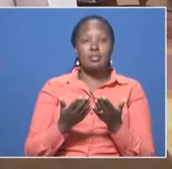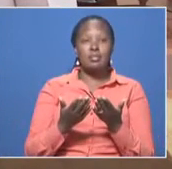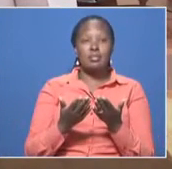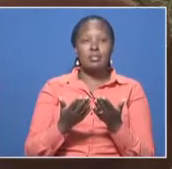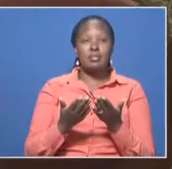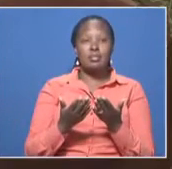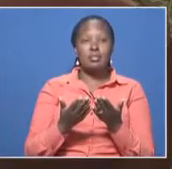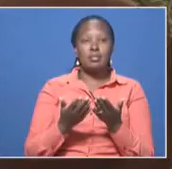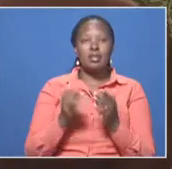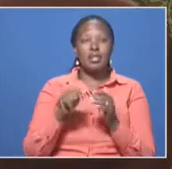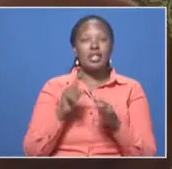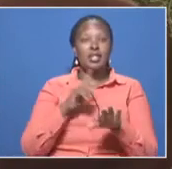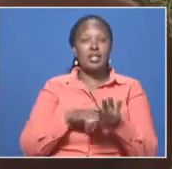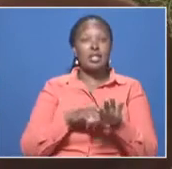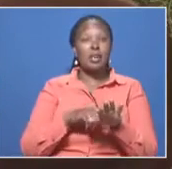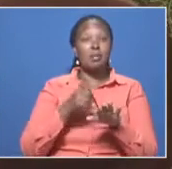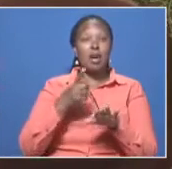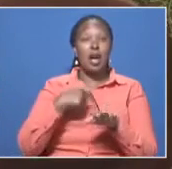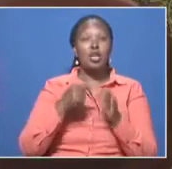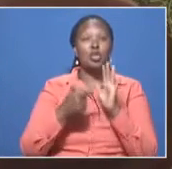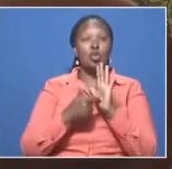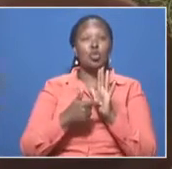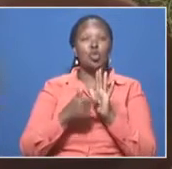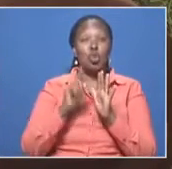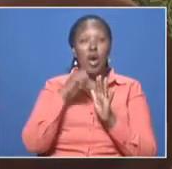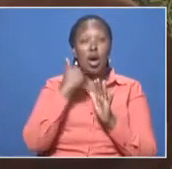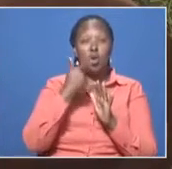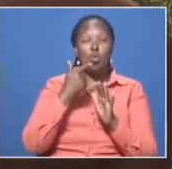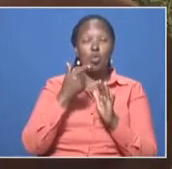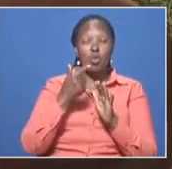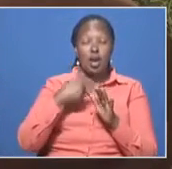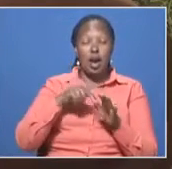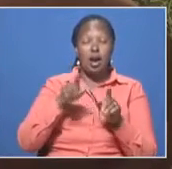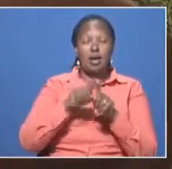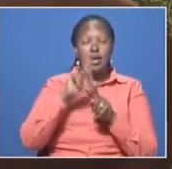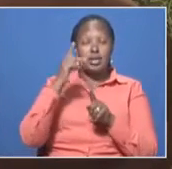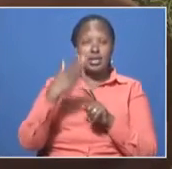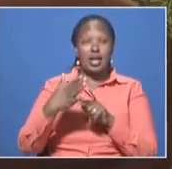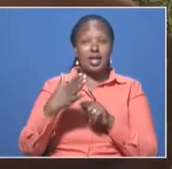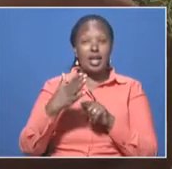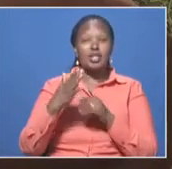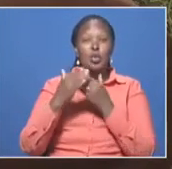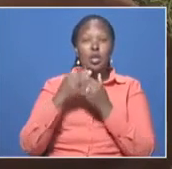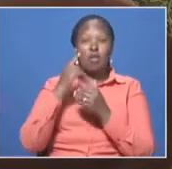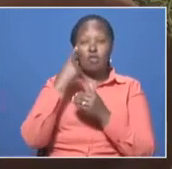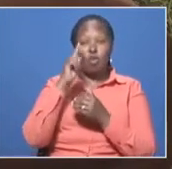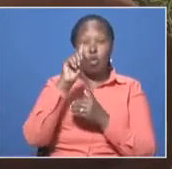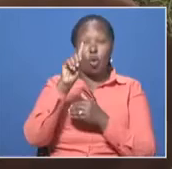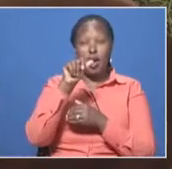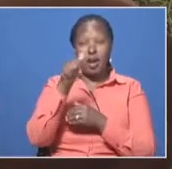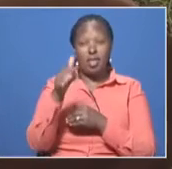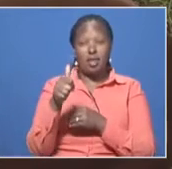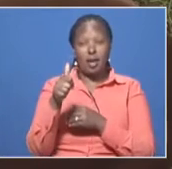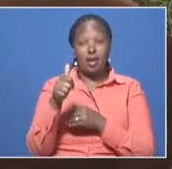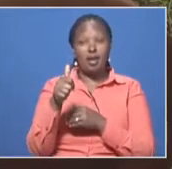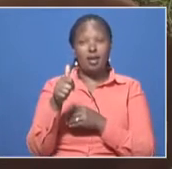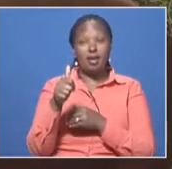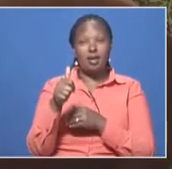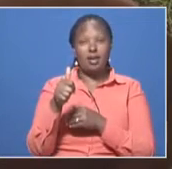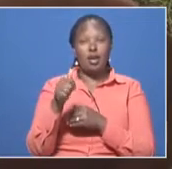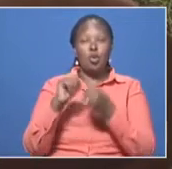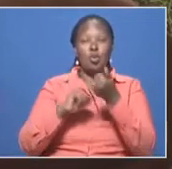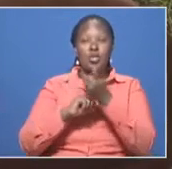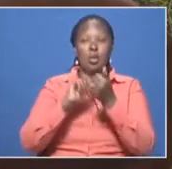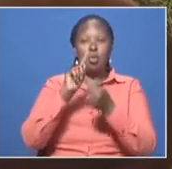this is the time for us to show who we are as Kenyans. We care for one another. We are there for